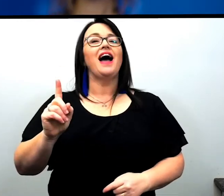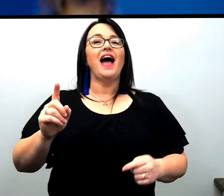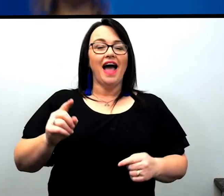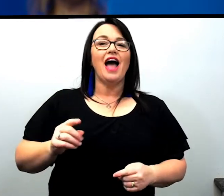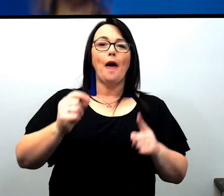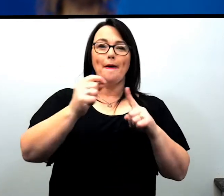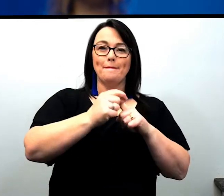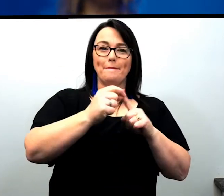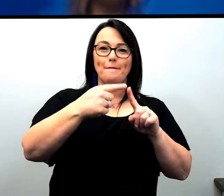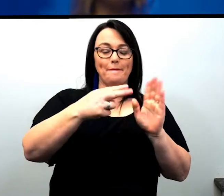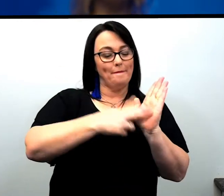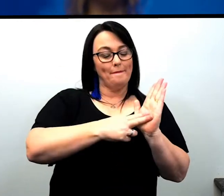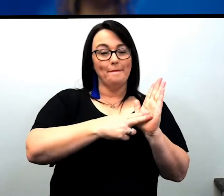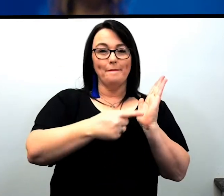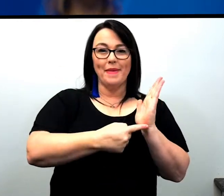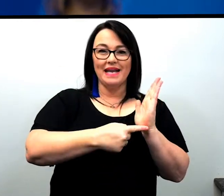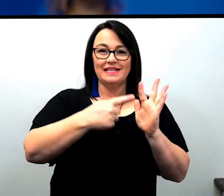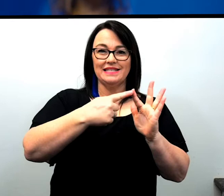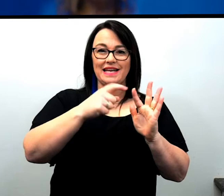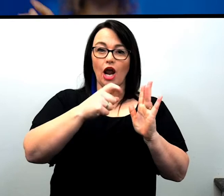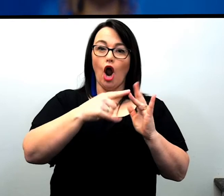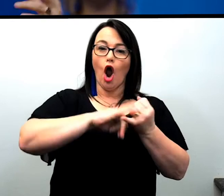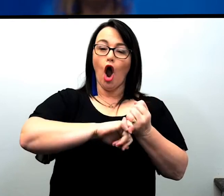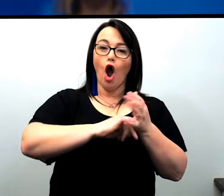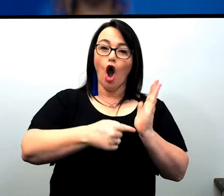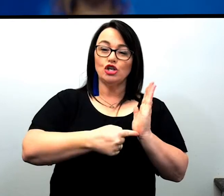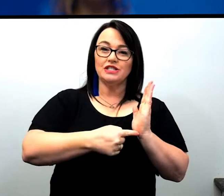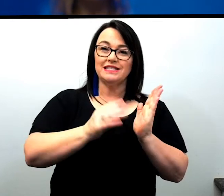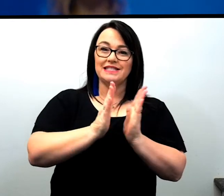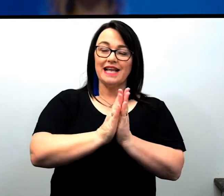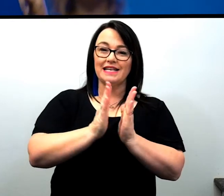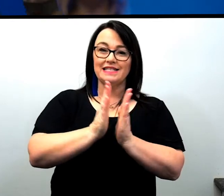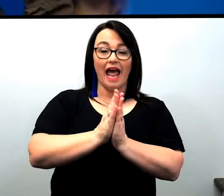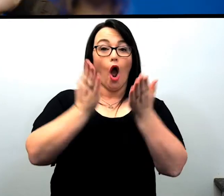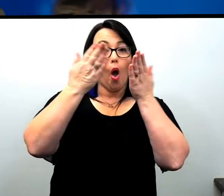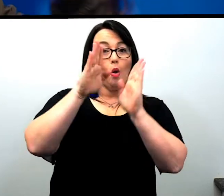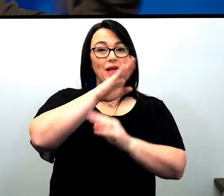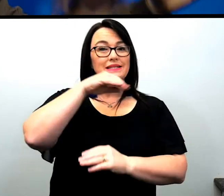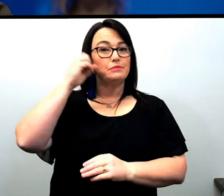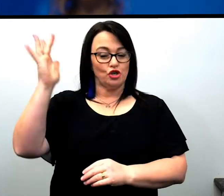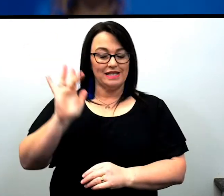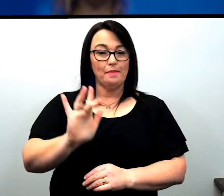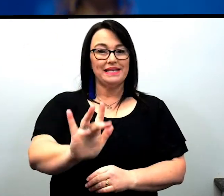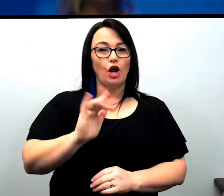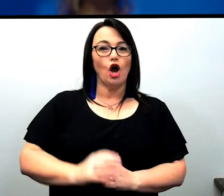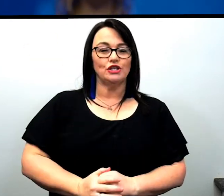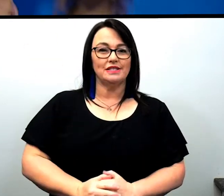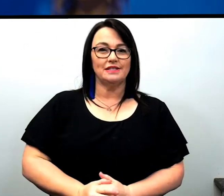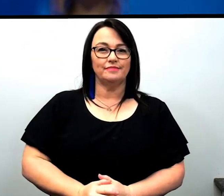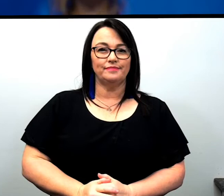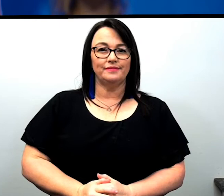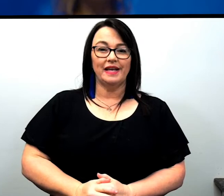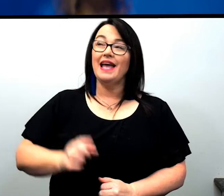We're celebrating the birth of the church. And, you know, the Holy Spirit came and many years ago, but